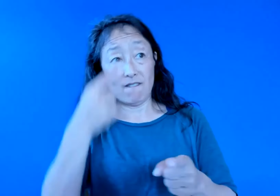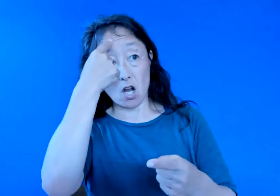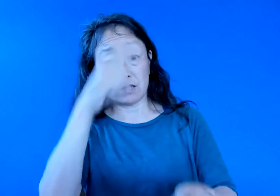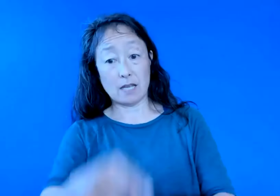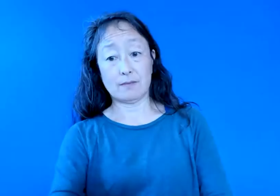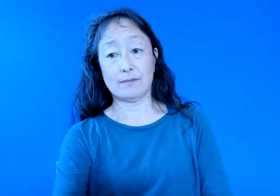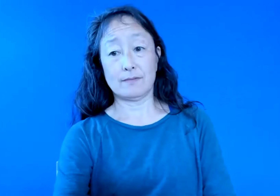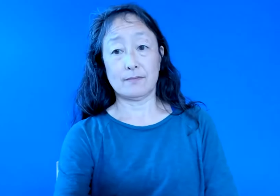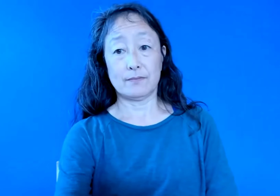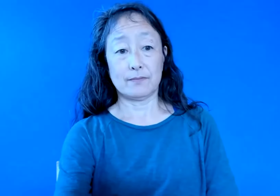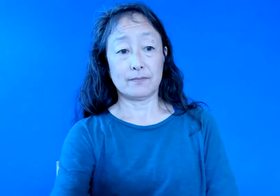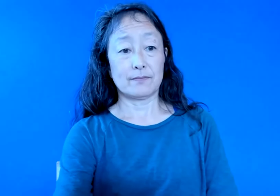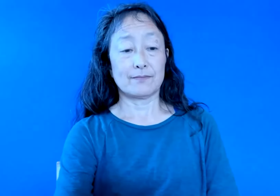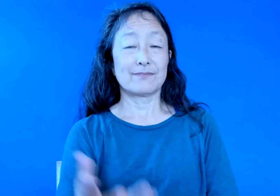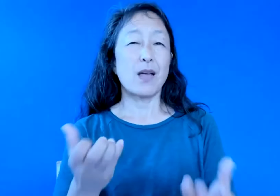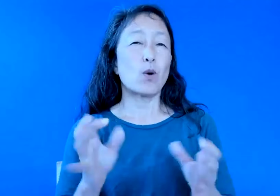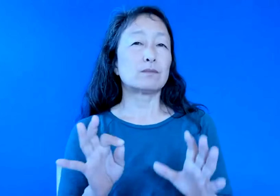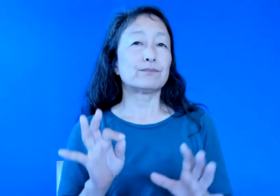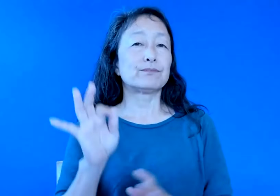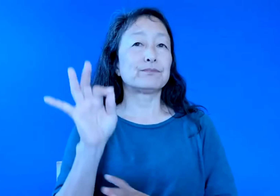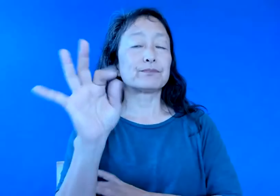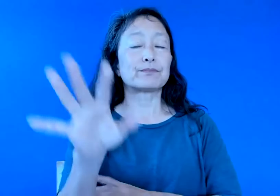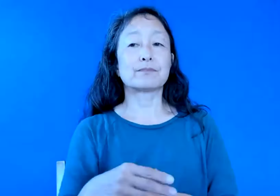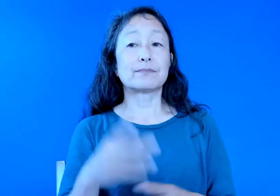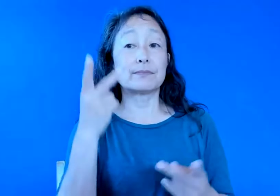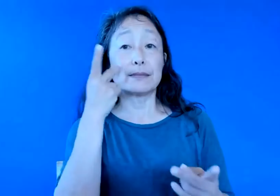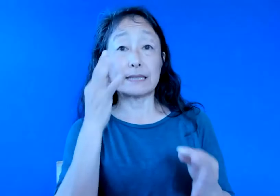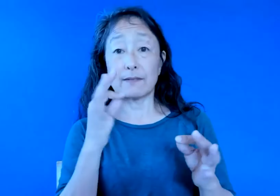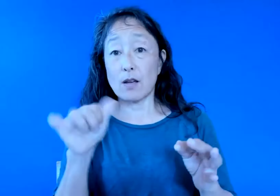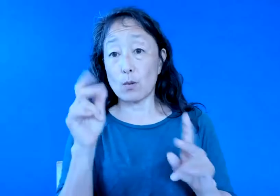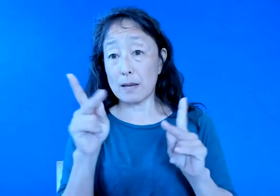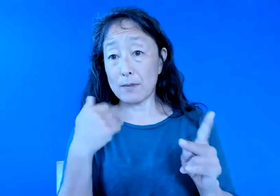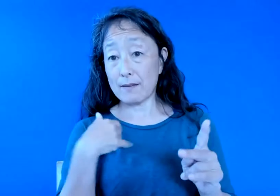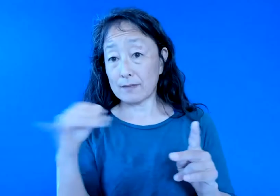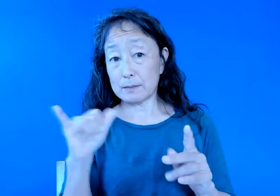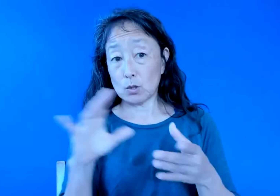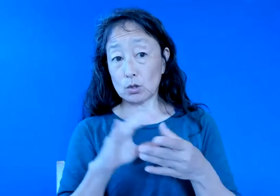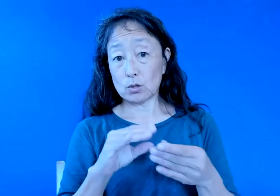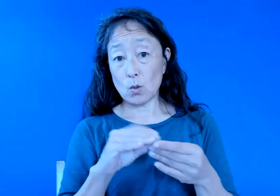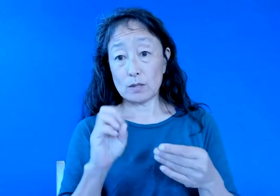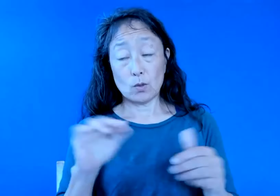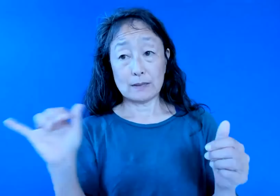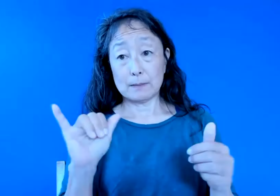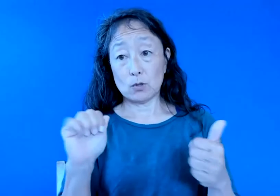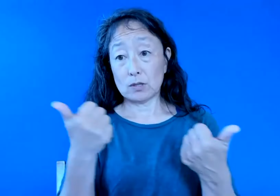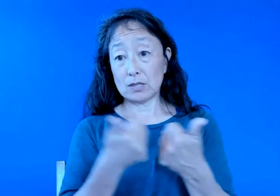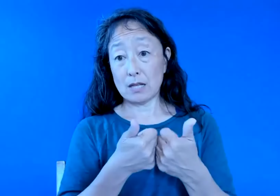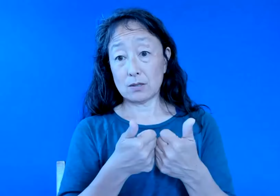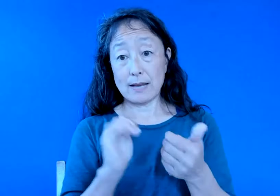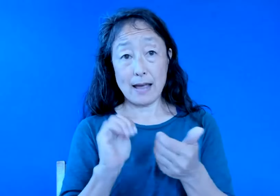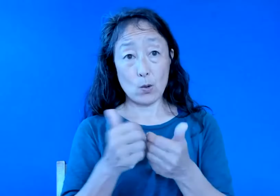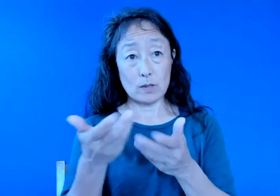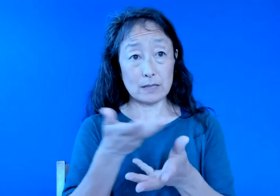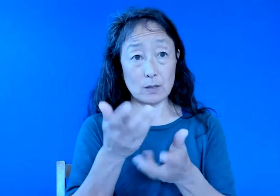So I just wanted to bring that story up and see if other people had similar stories or similar challenges with how you deal with something